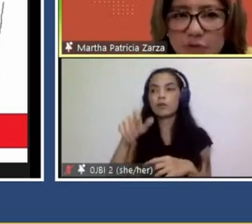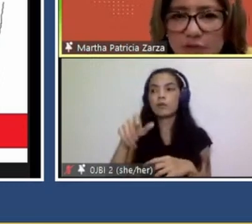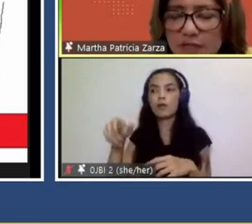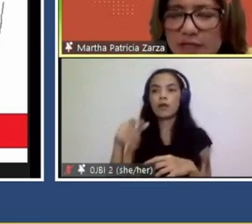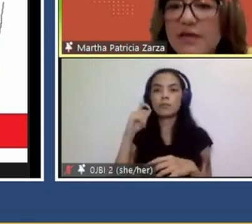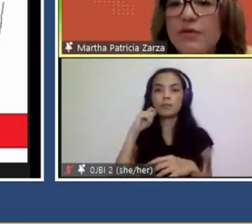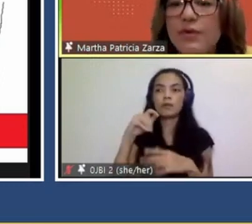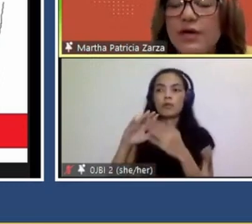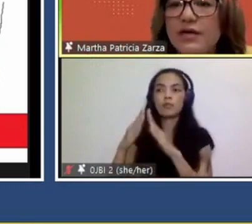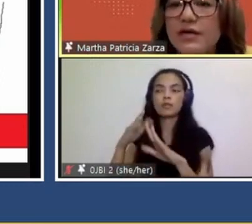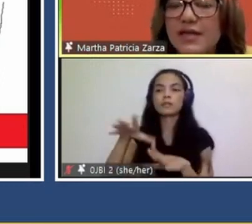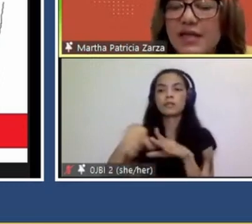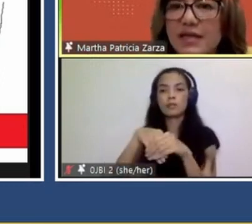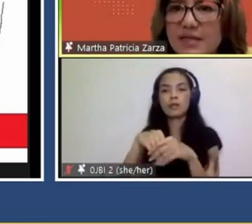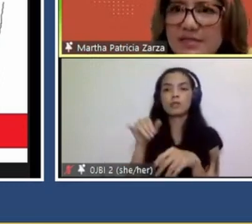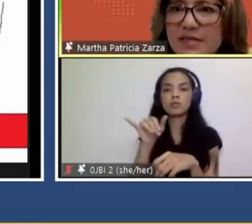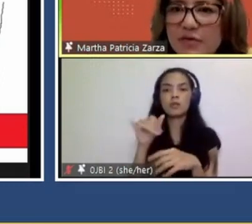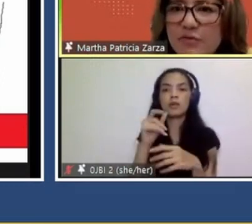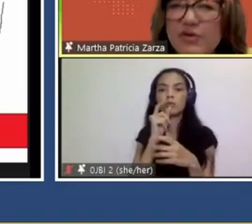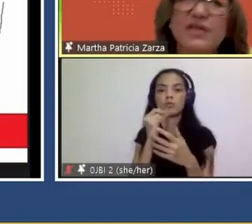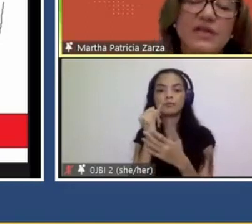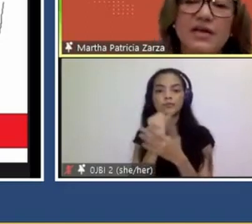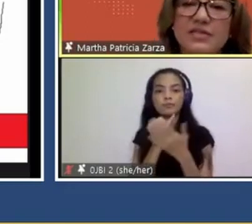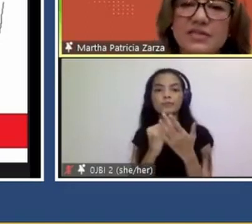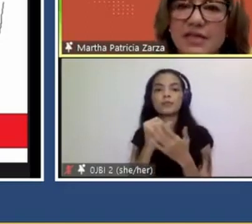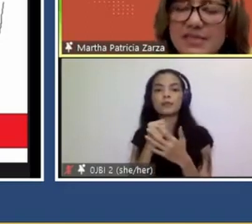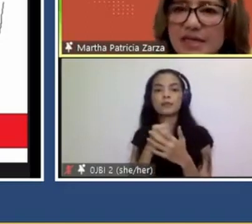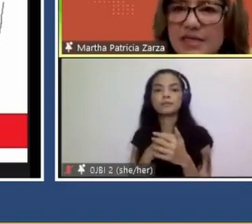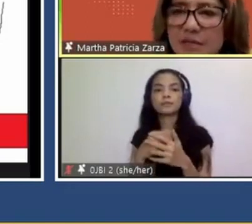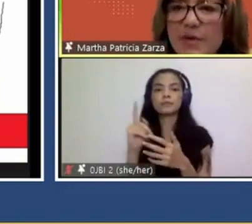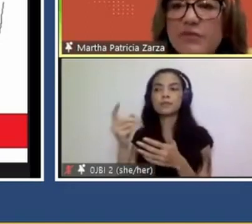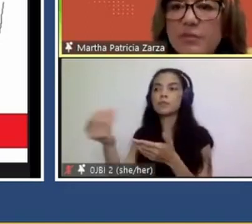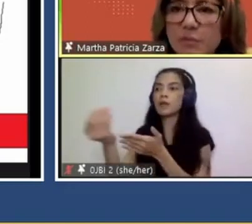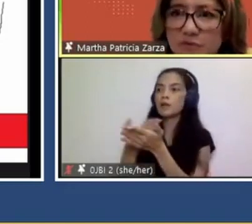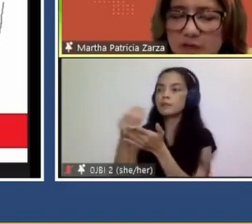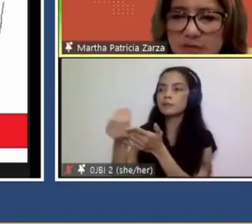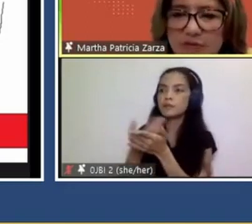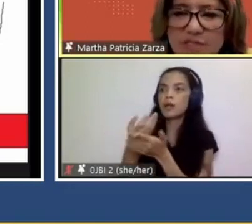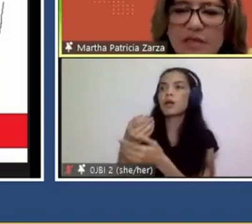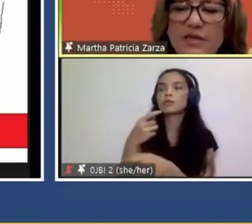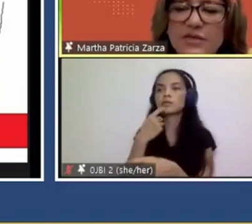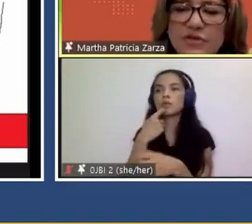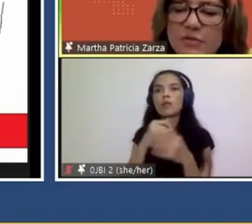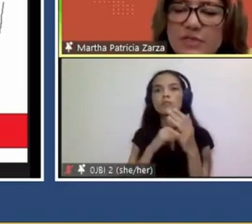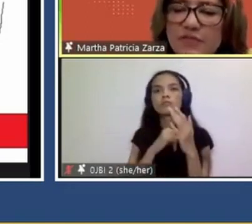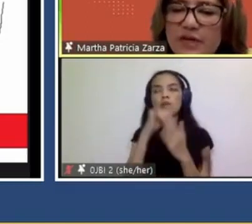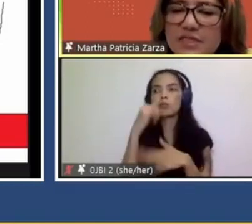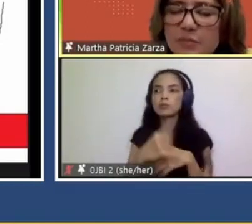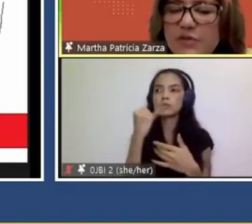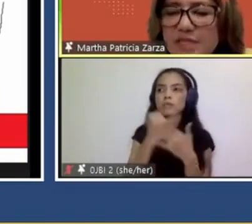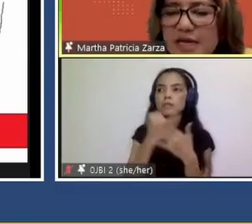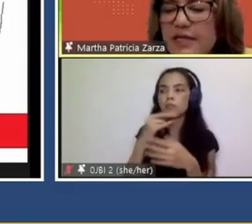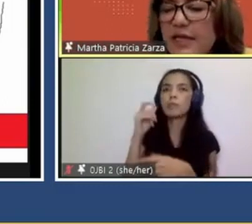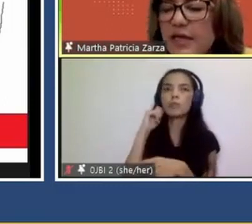of the community were telling us or giving us insights about the proposal of the design. So it was a